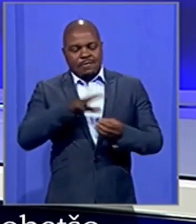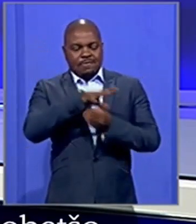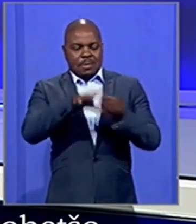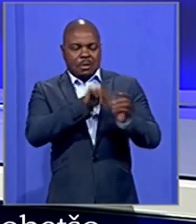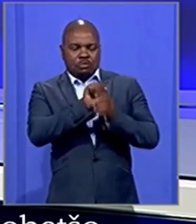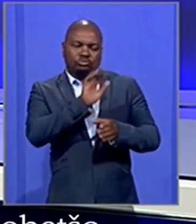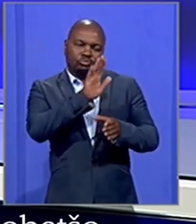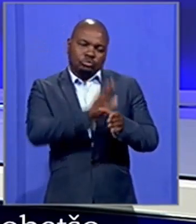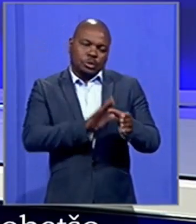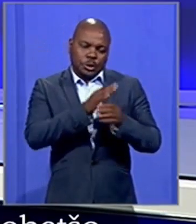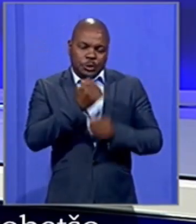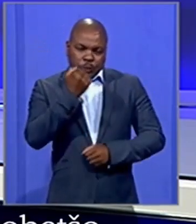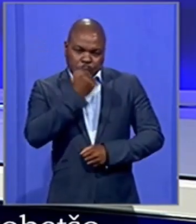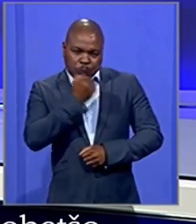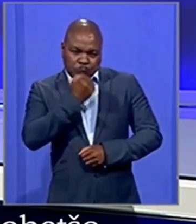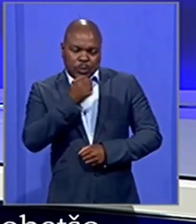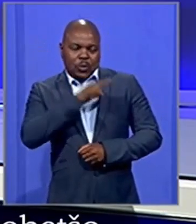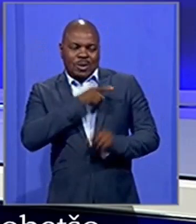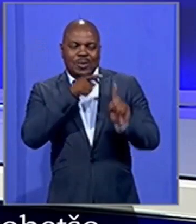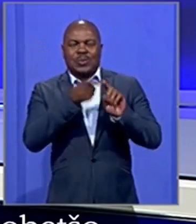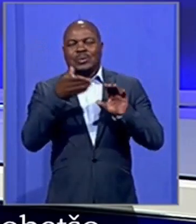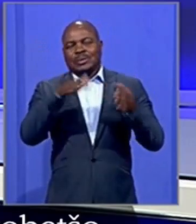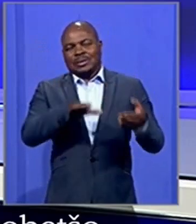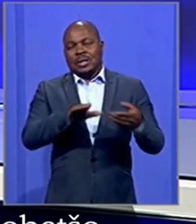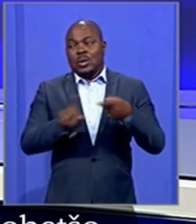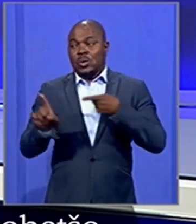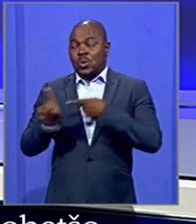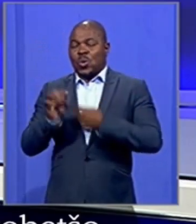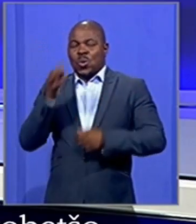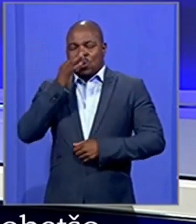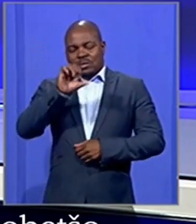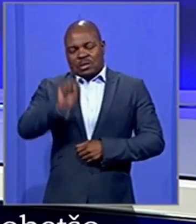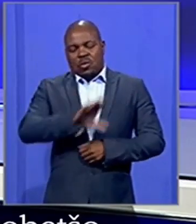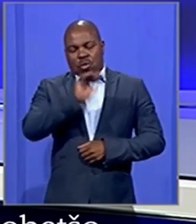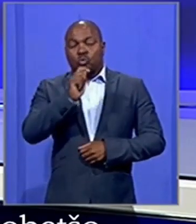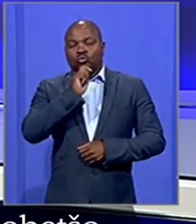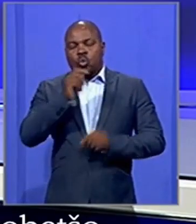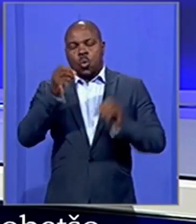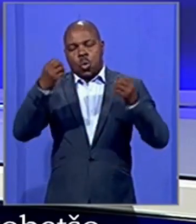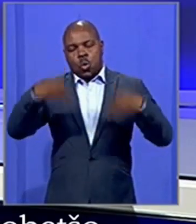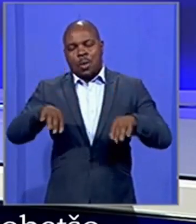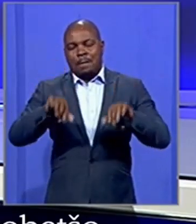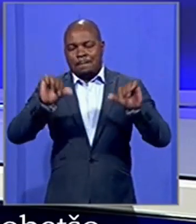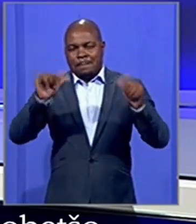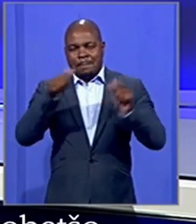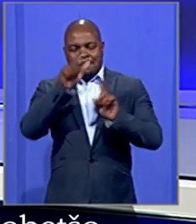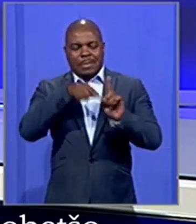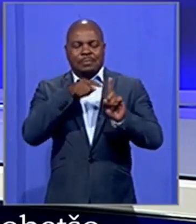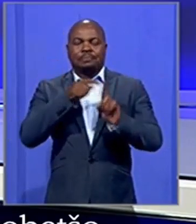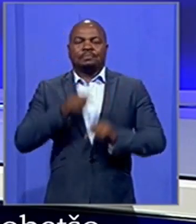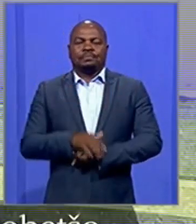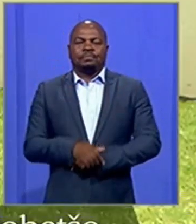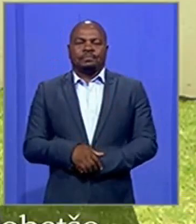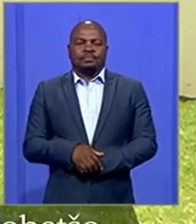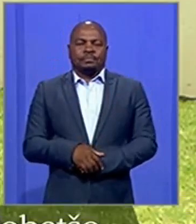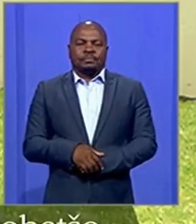tlhobošo go ba lapa la naletšana ye fao a rego naga e lobile setswerere.